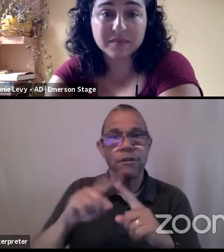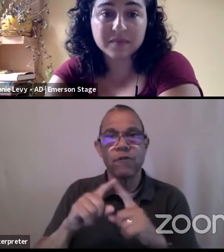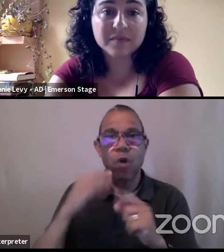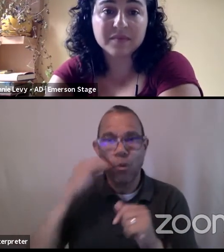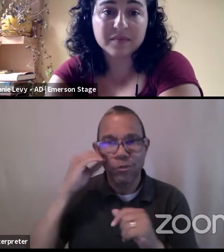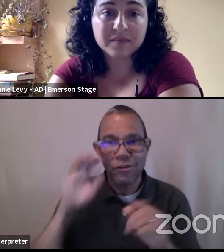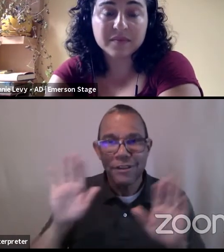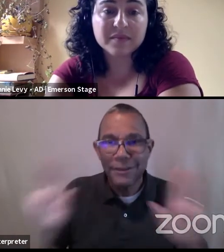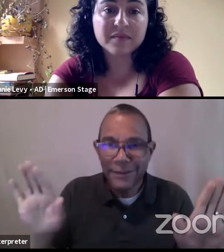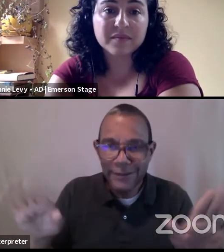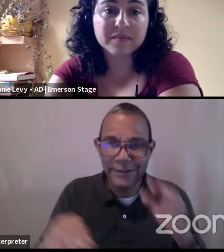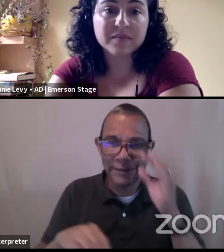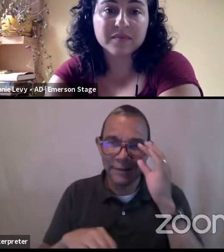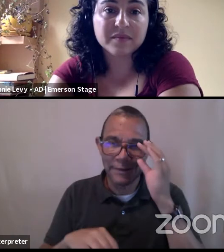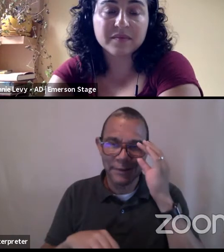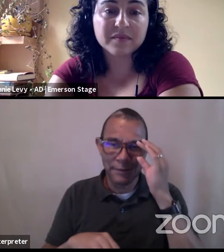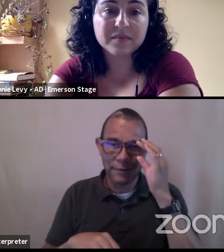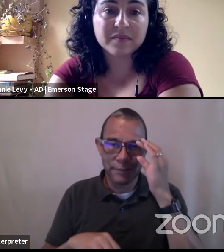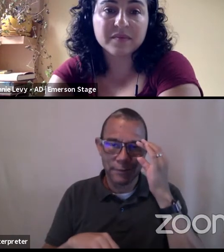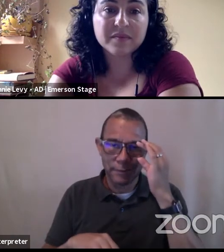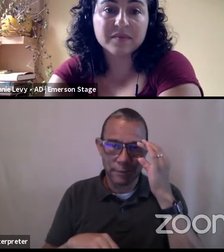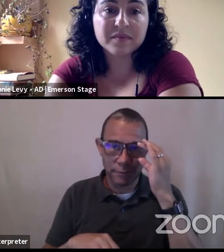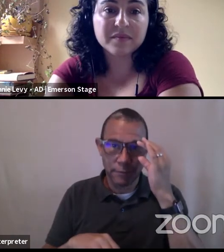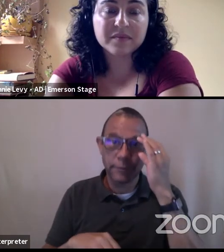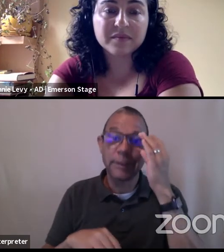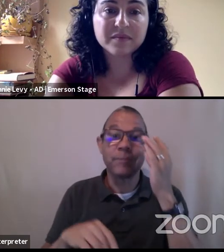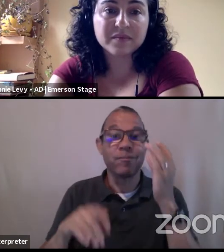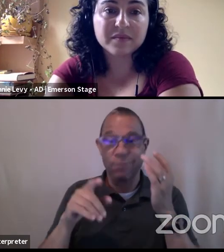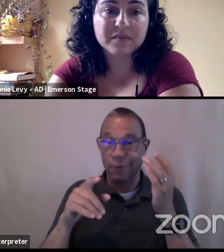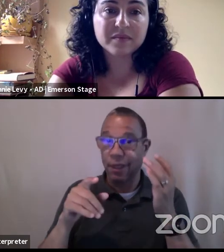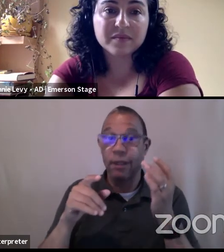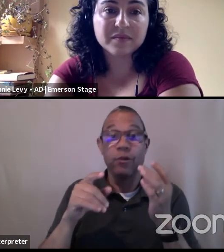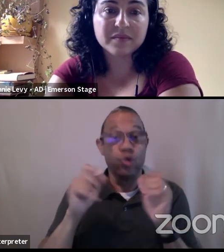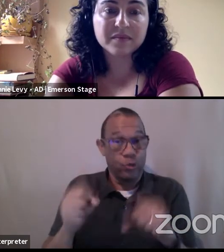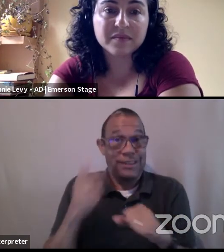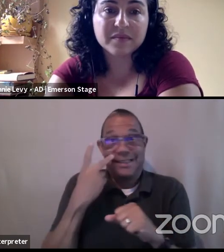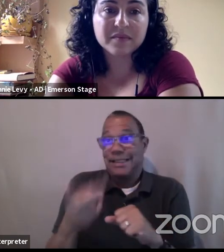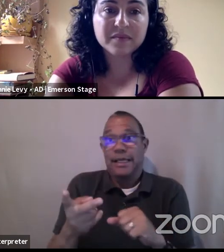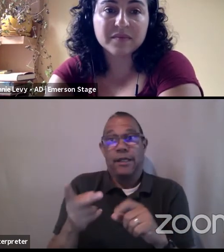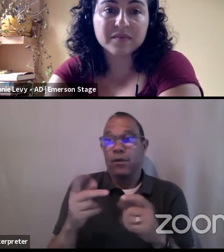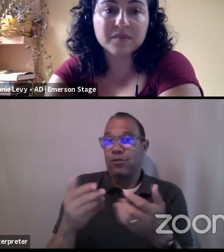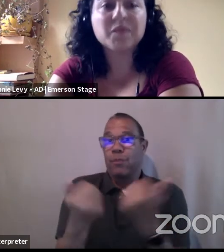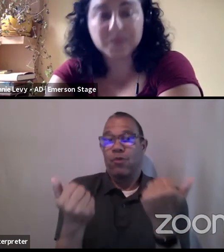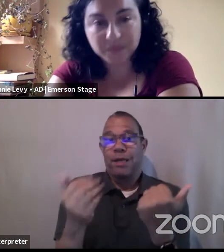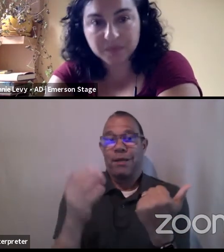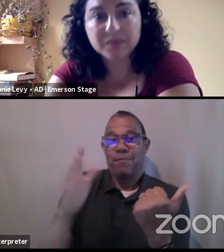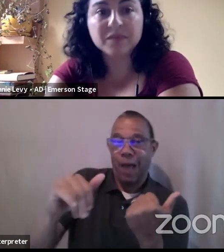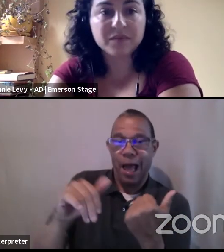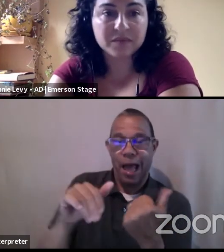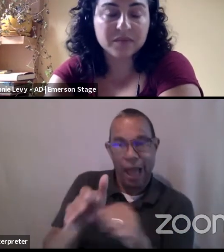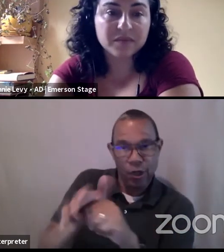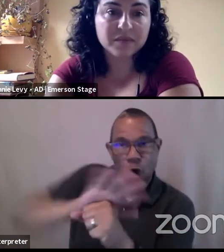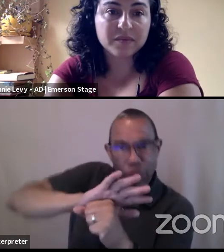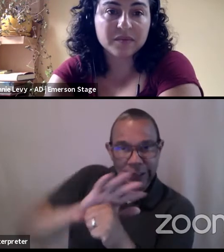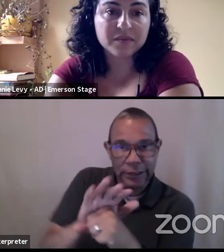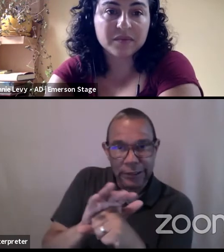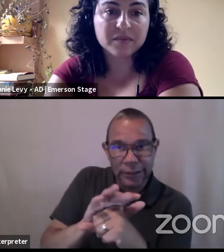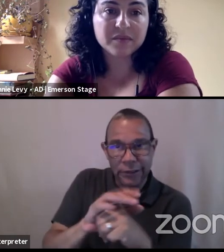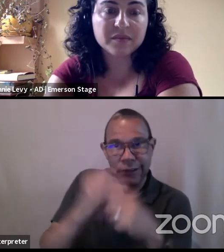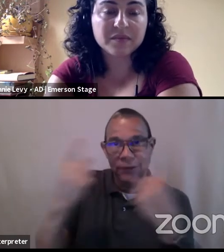are obviously, uh, you know, separated, uh, by, uh, the COVID and they, uh,